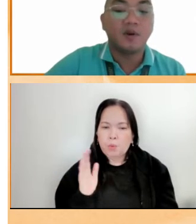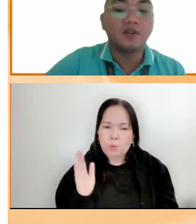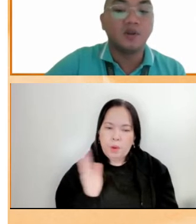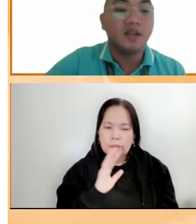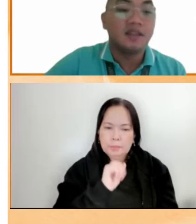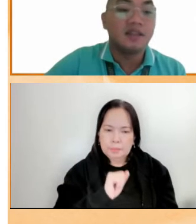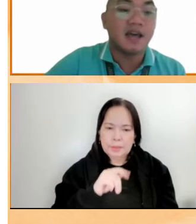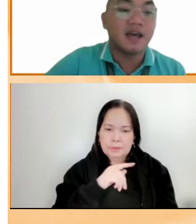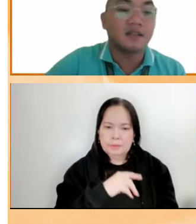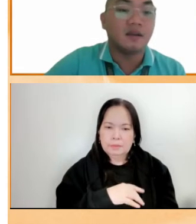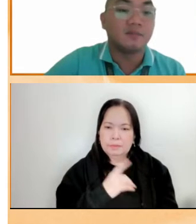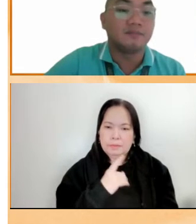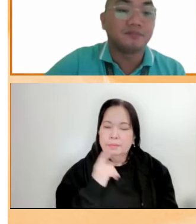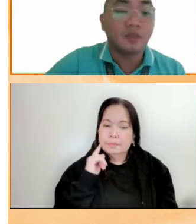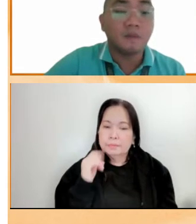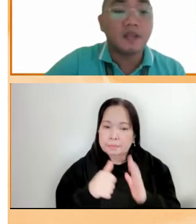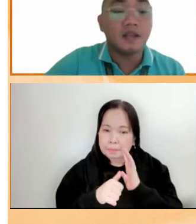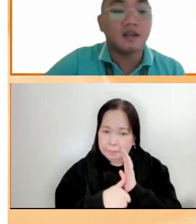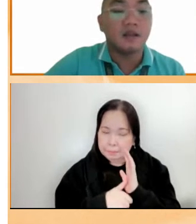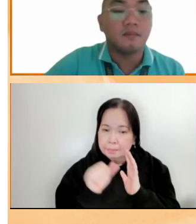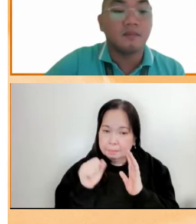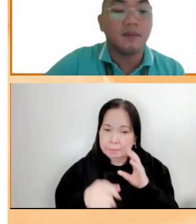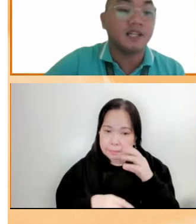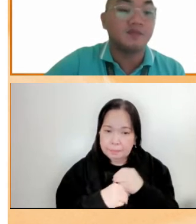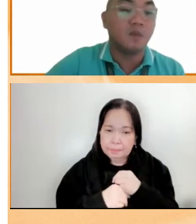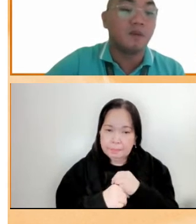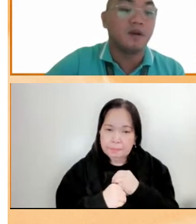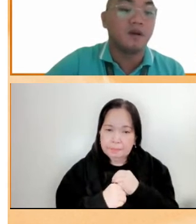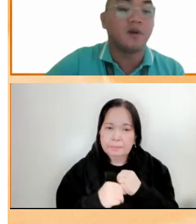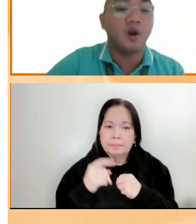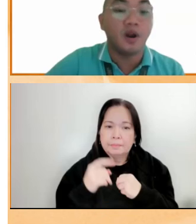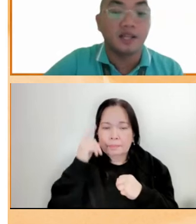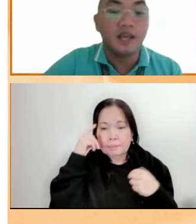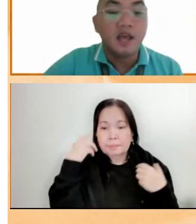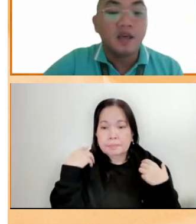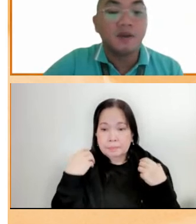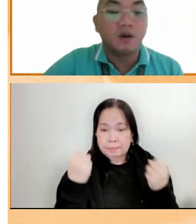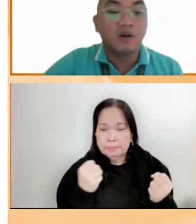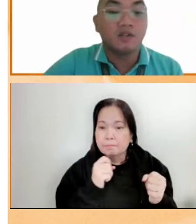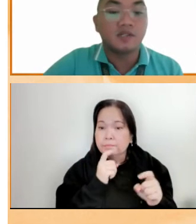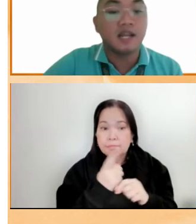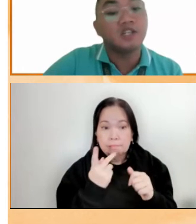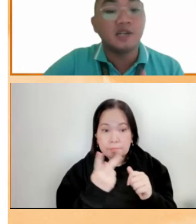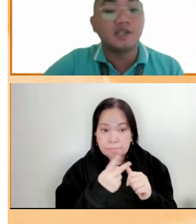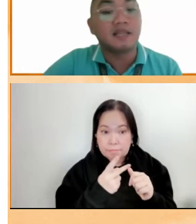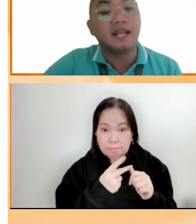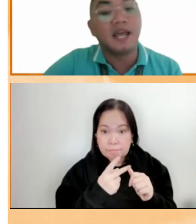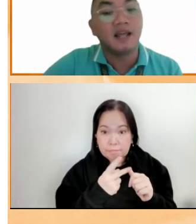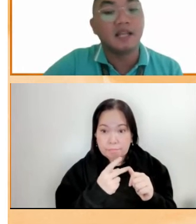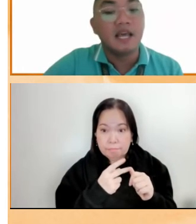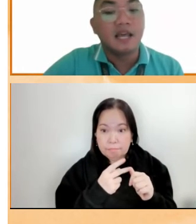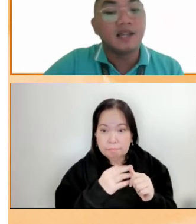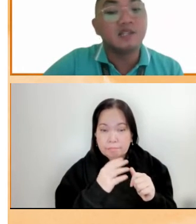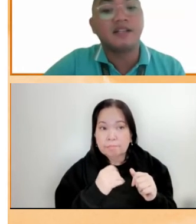It's important to note that mental health has been a global priority because in addressing mental